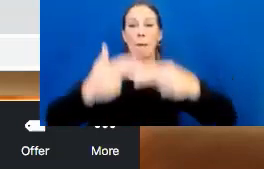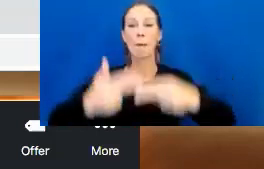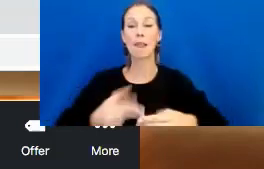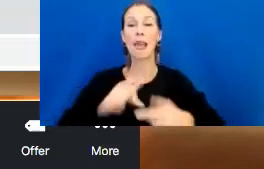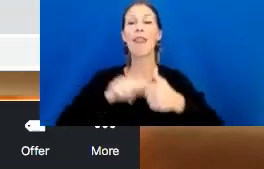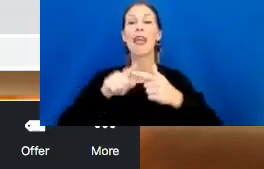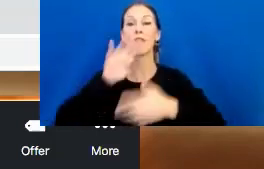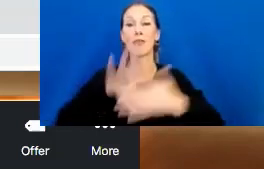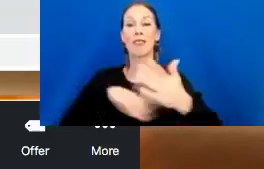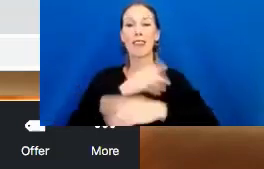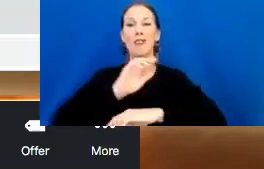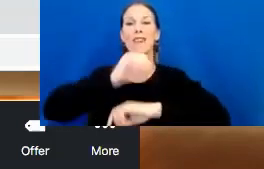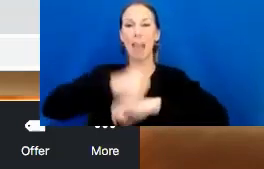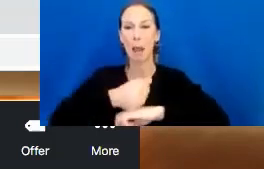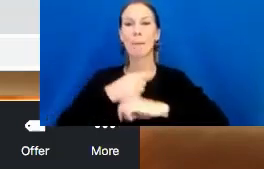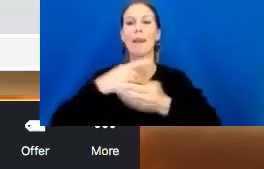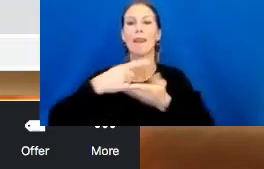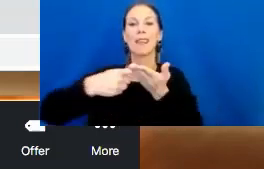conversations.